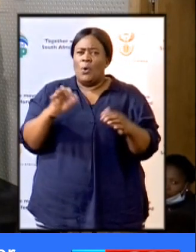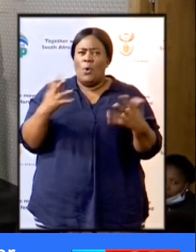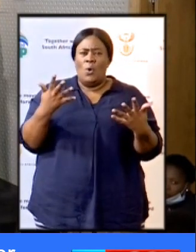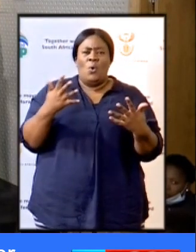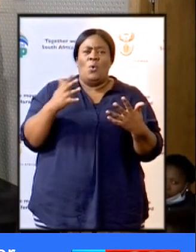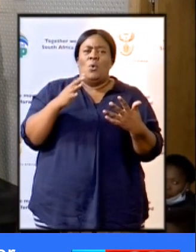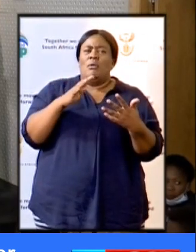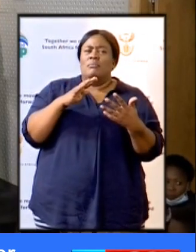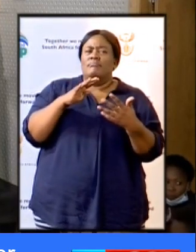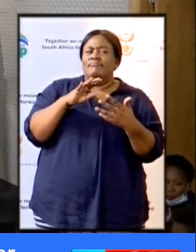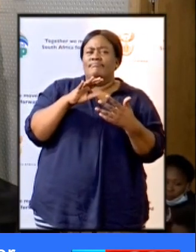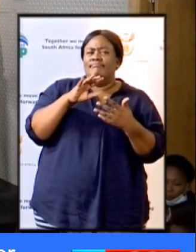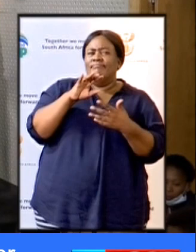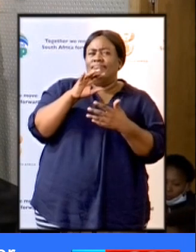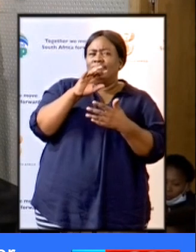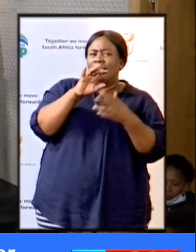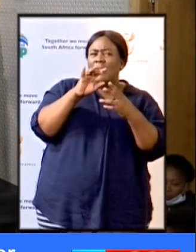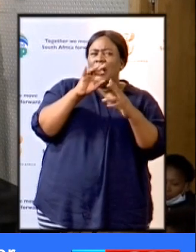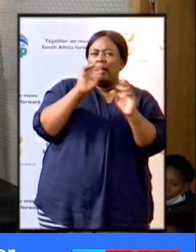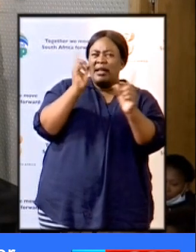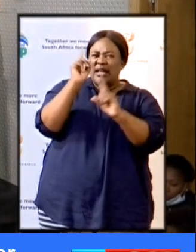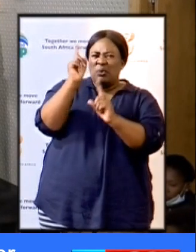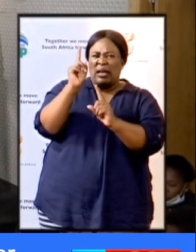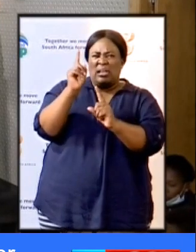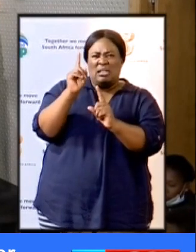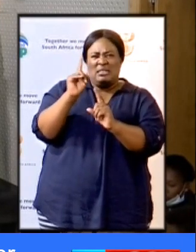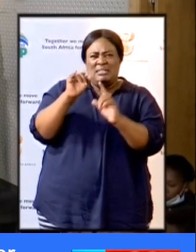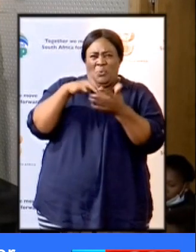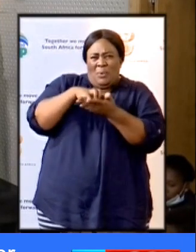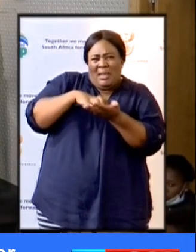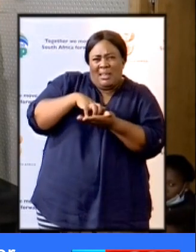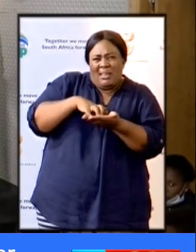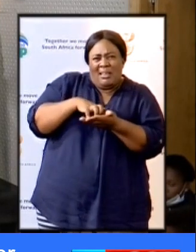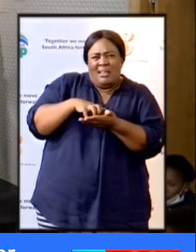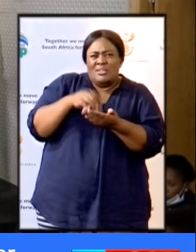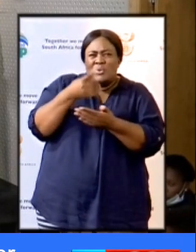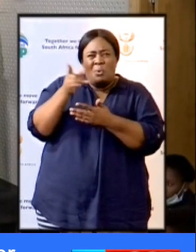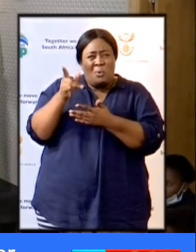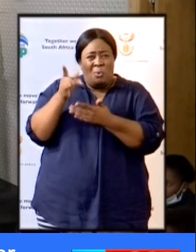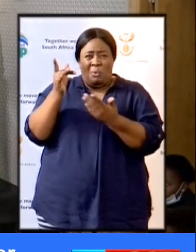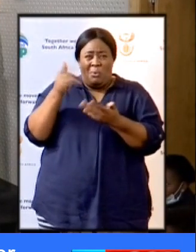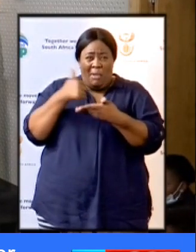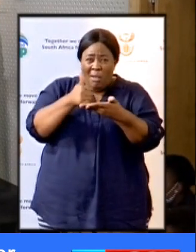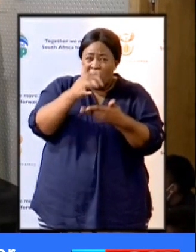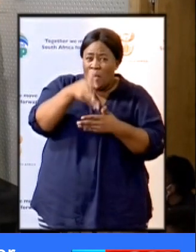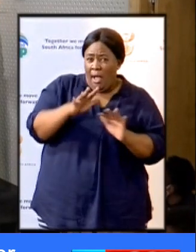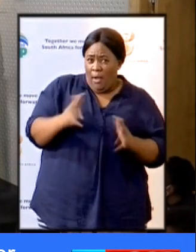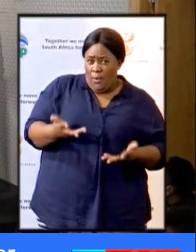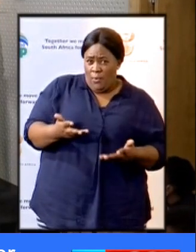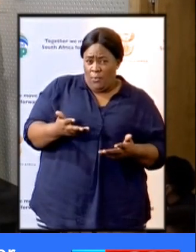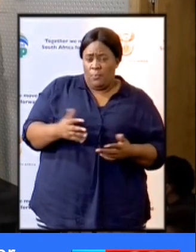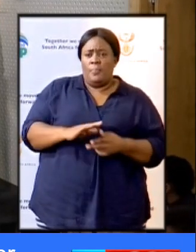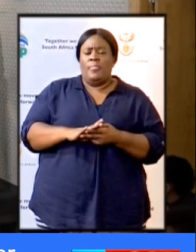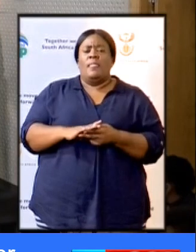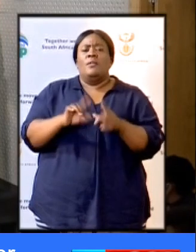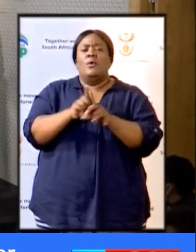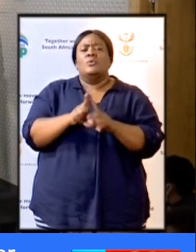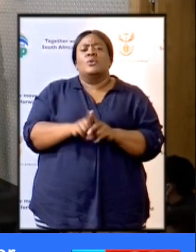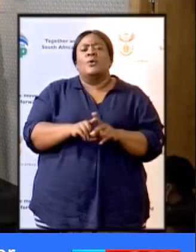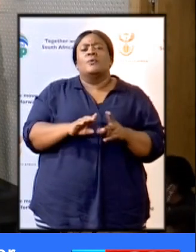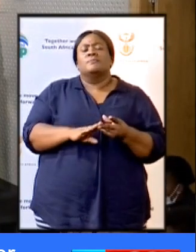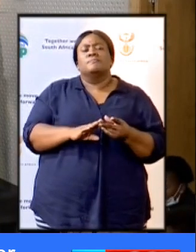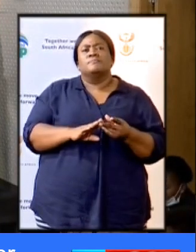that? The next question is from Sesona from News 24. The first one is, some